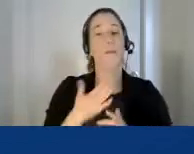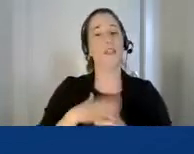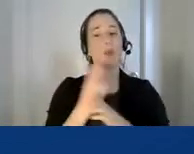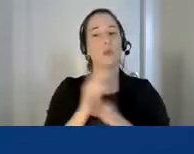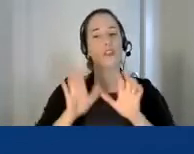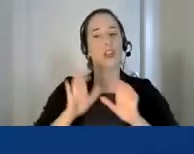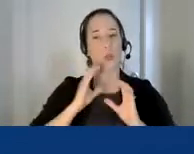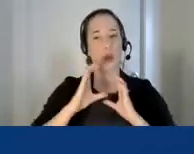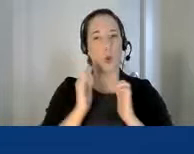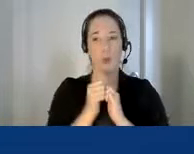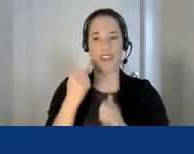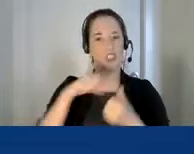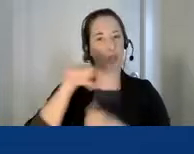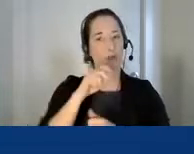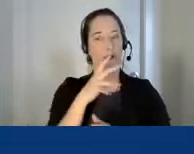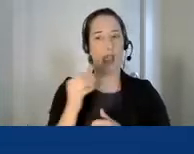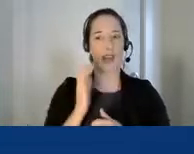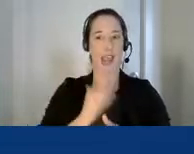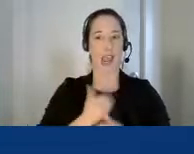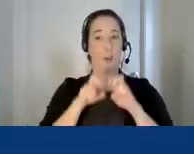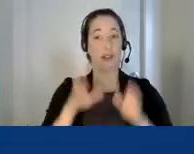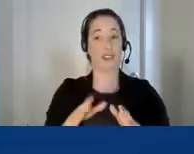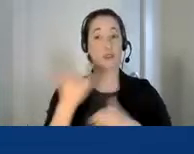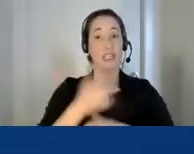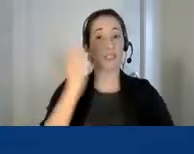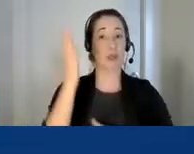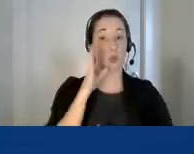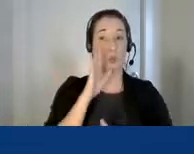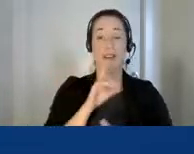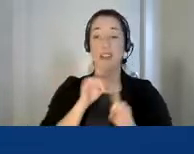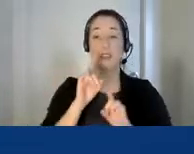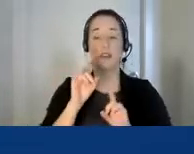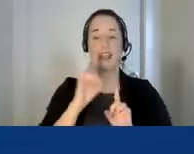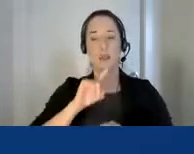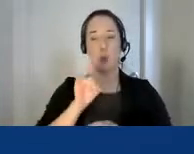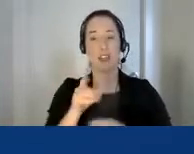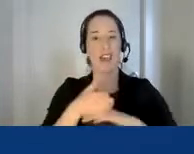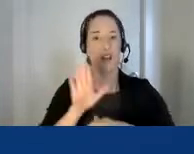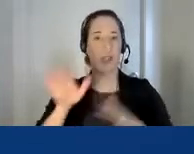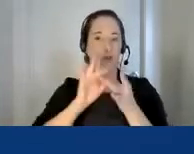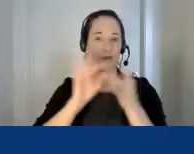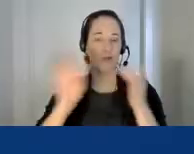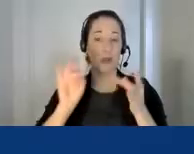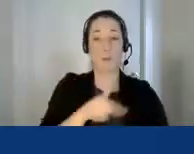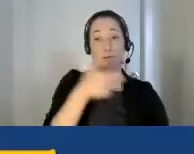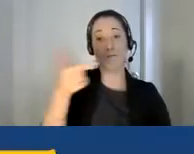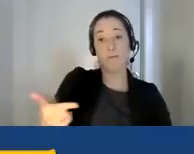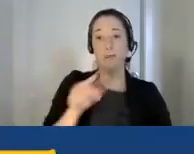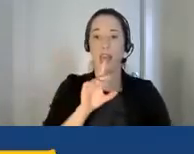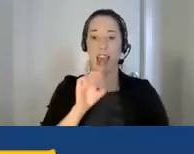and communicate with our panelists. And today's speakers will answer questions after their remarks. And now I'm going to pass the mic over to our Dean, Heather